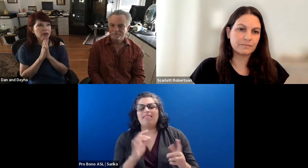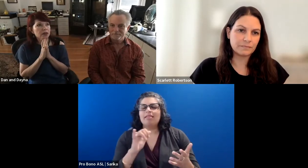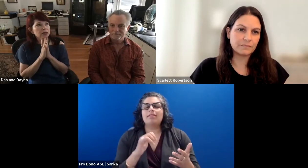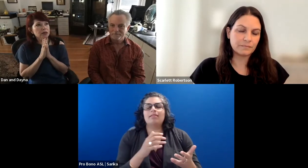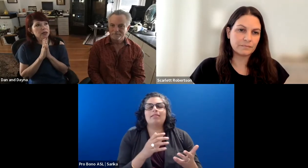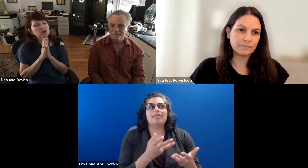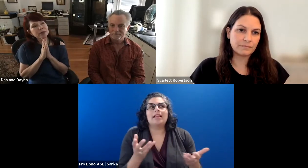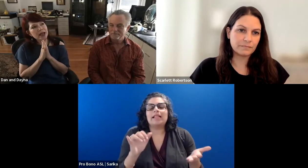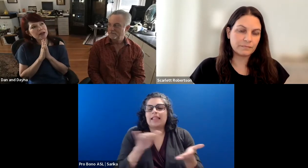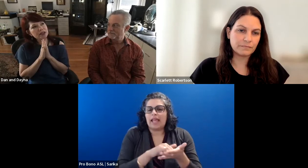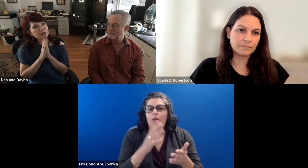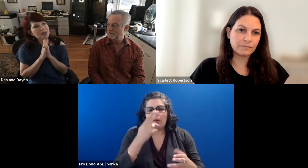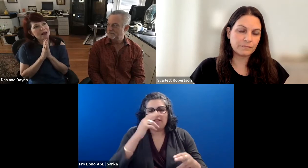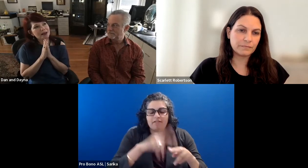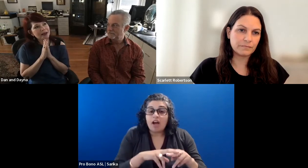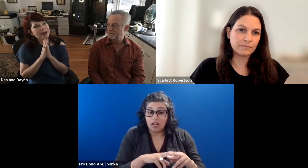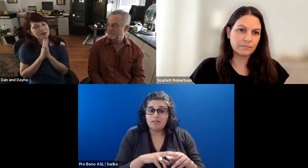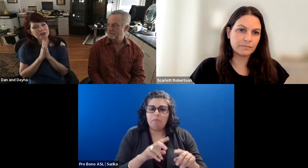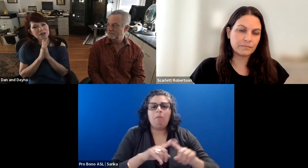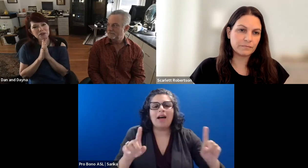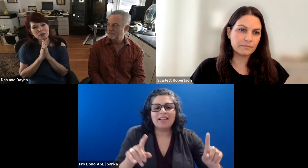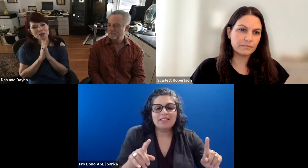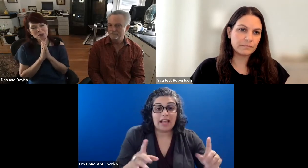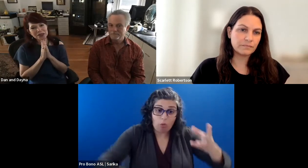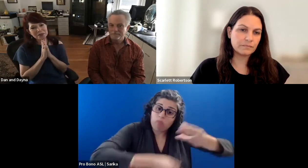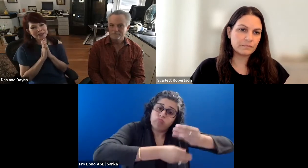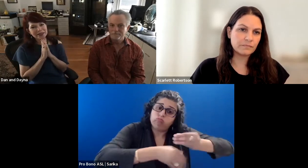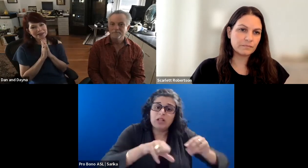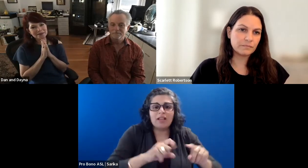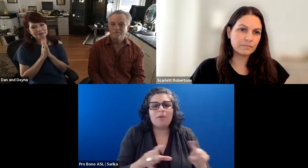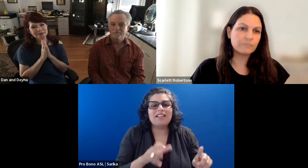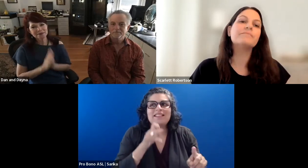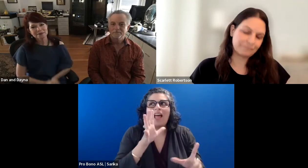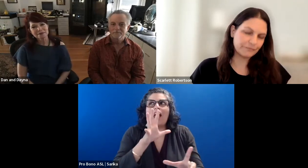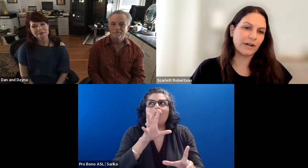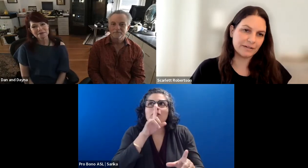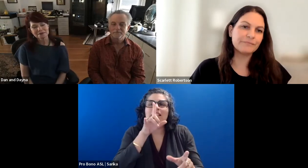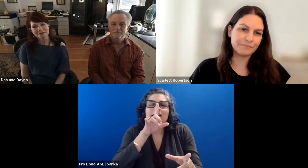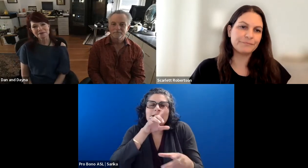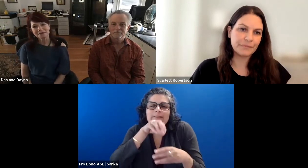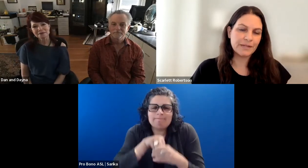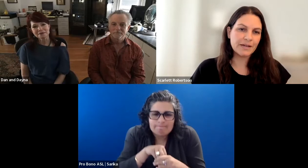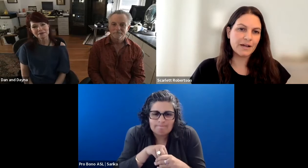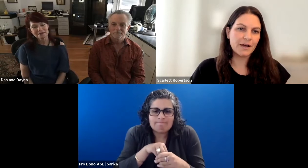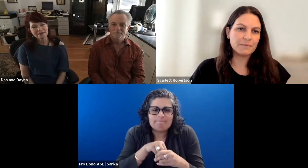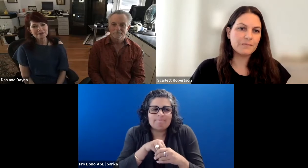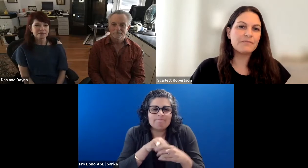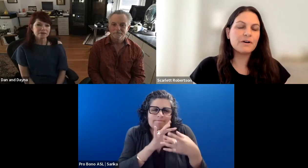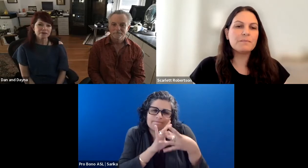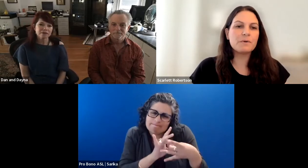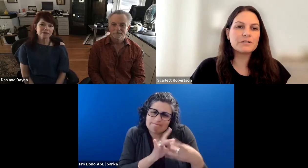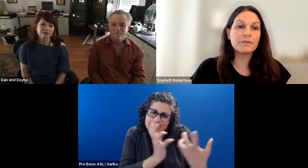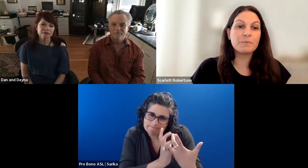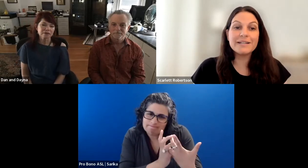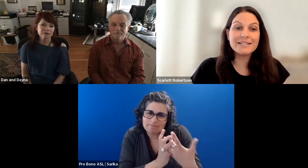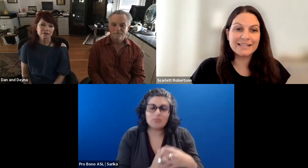been additive, but not additive to the film as it wanted to be. Right. The